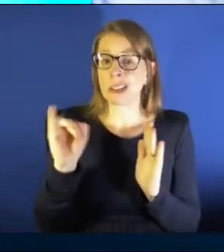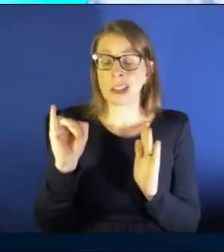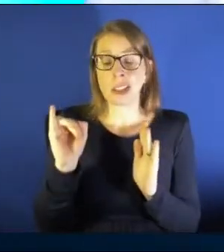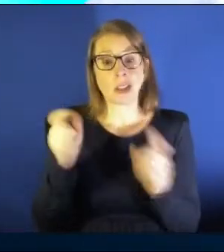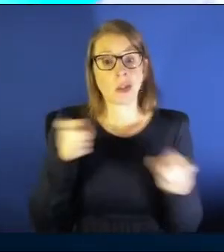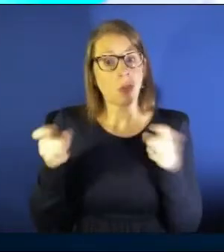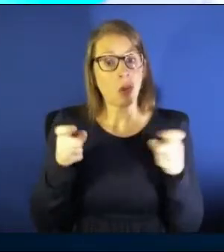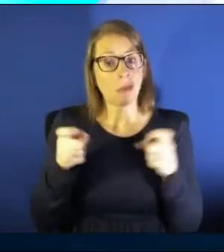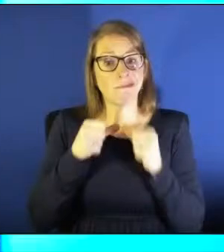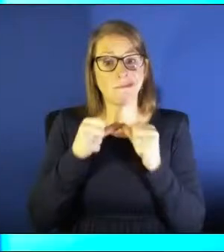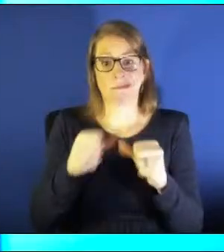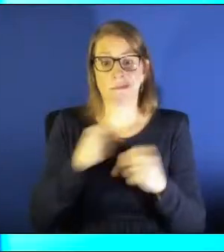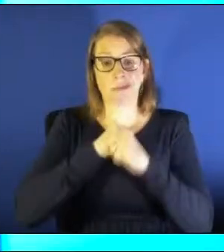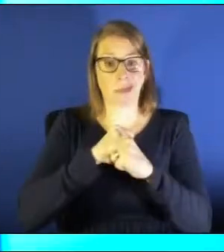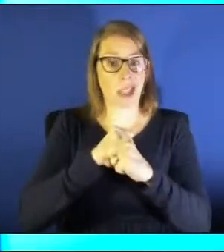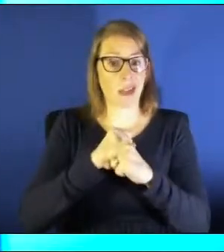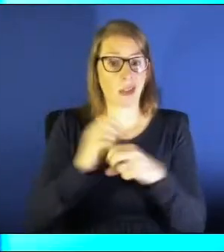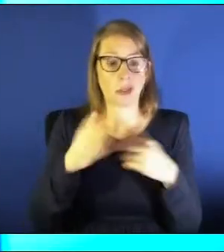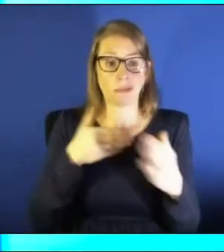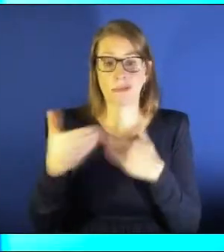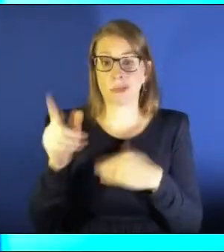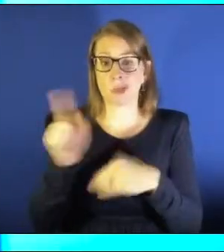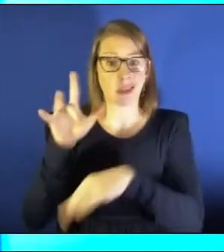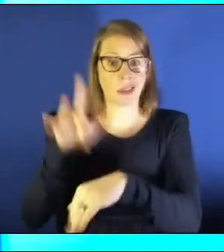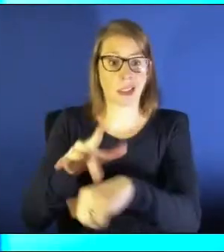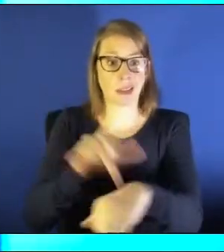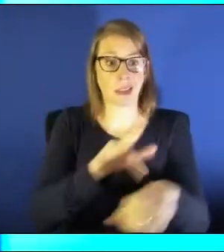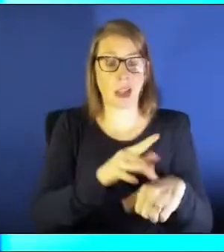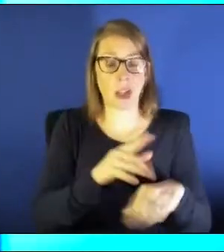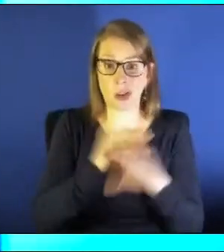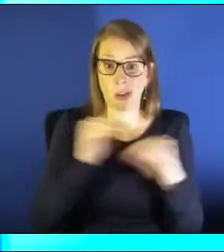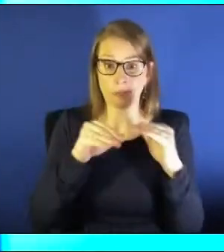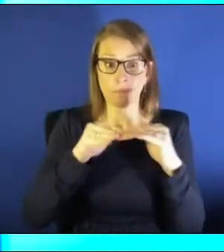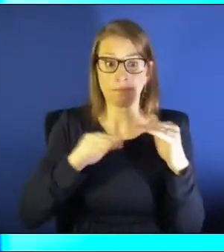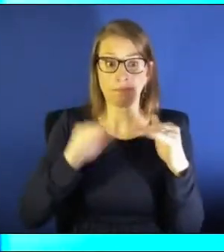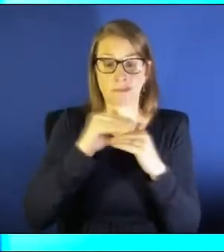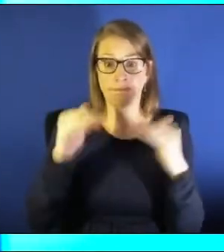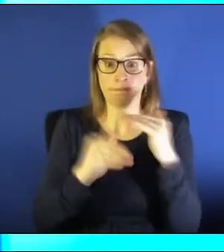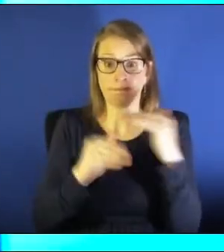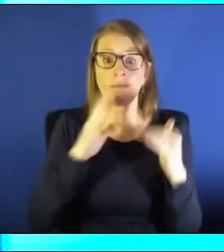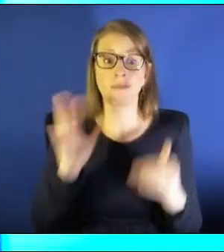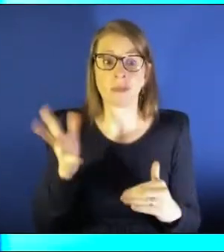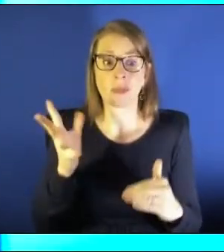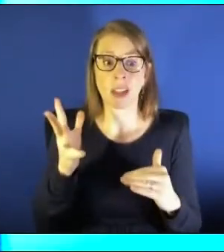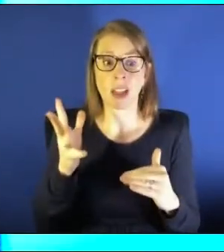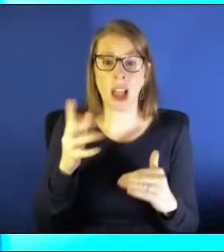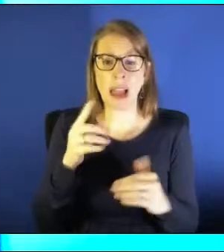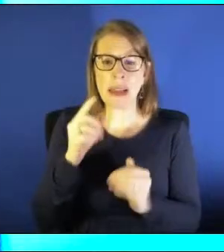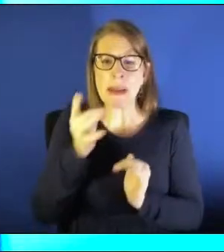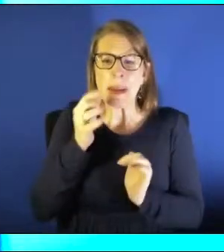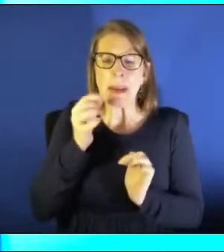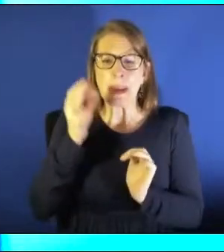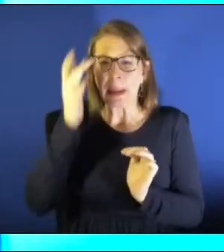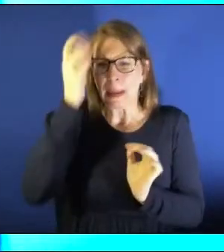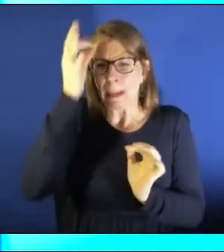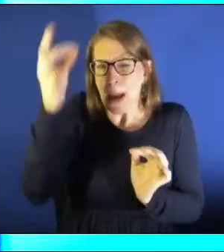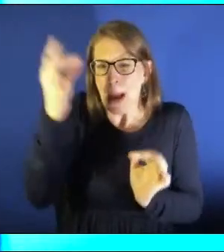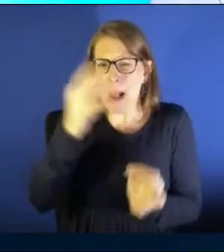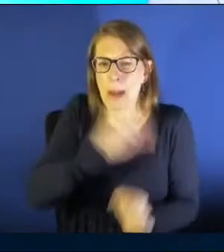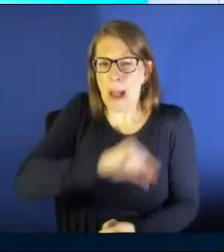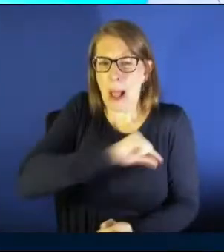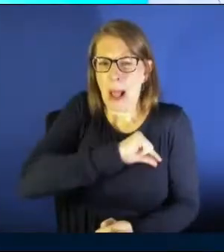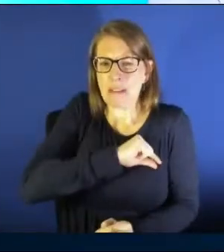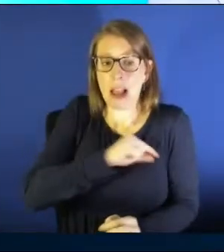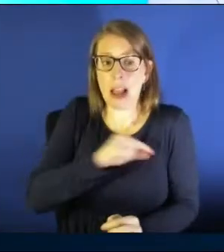go. And just to remember, now that they're going down to age 50, I'm going to barely qualify for my next vaccination. And I think, I don't know if Hawkeye's going to make it, but I'm